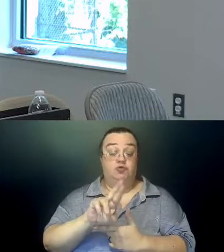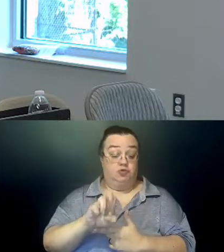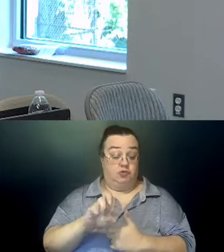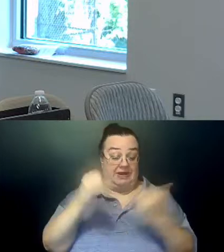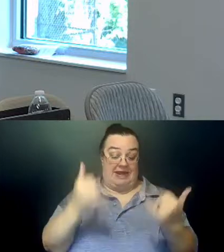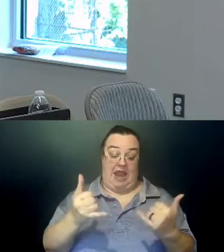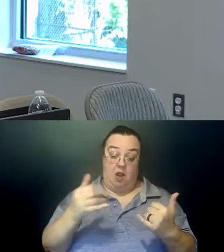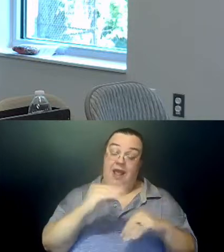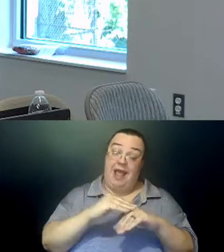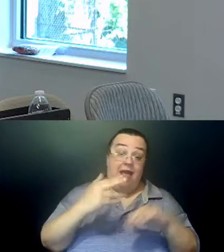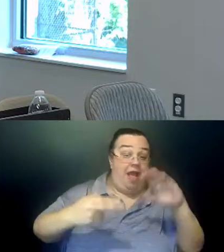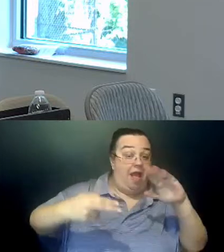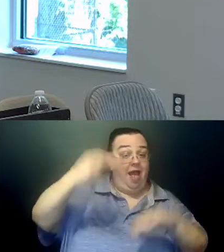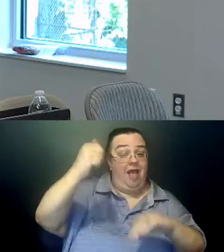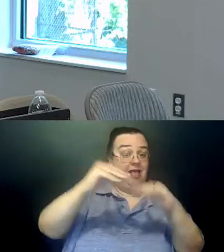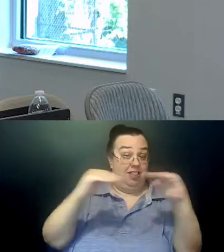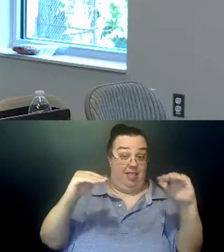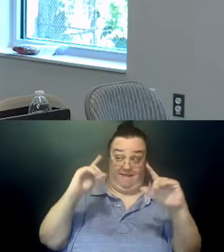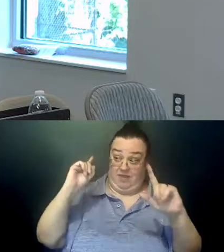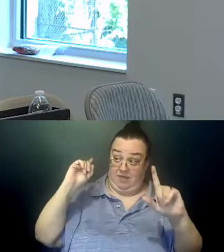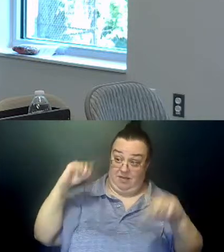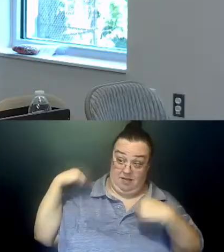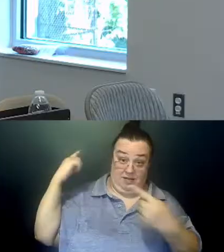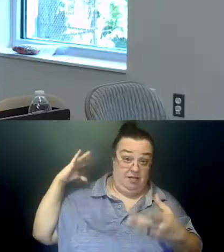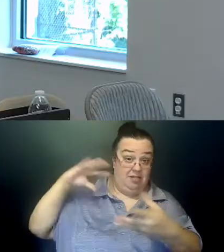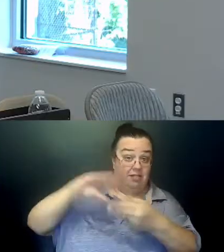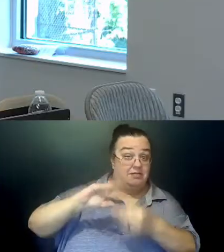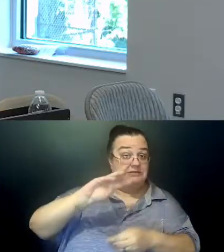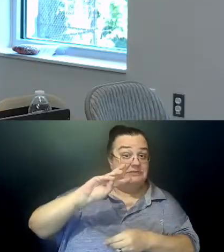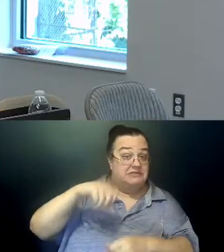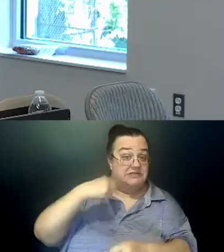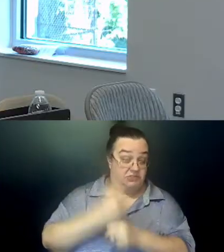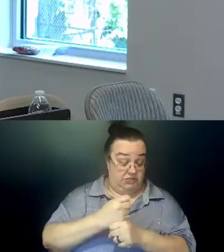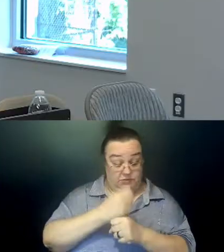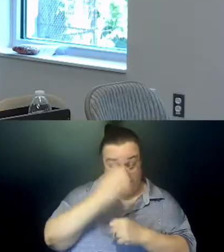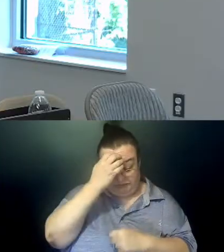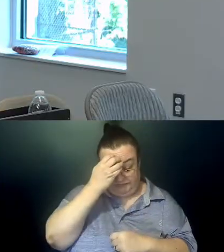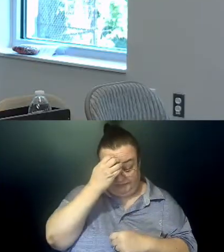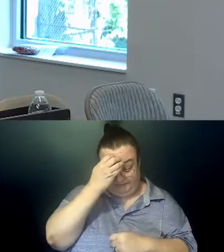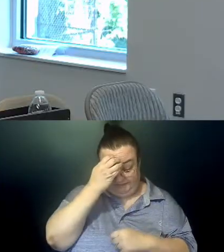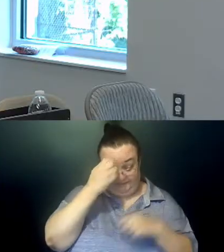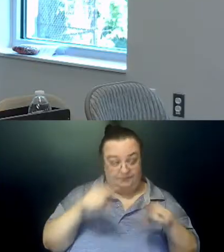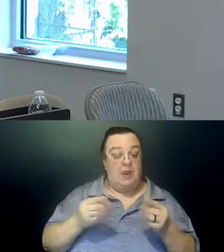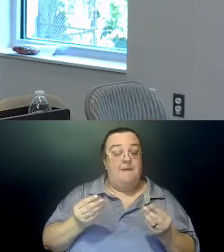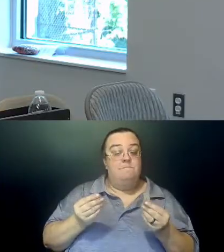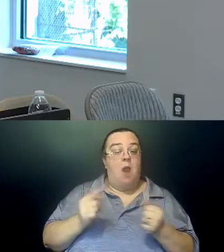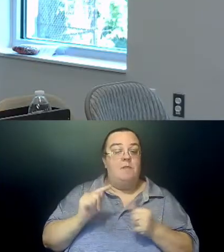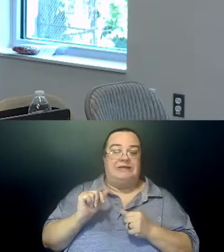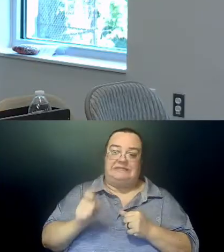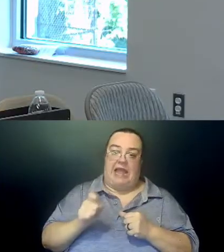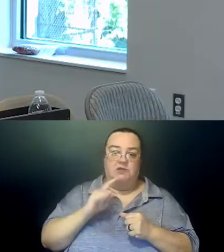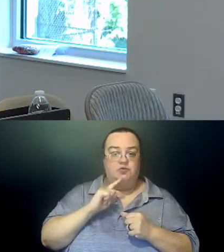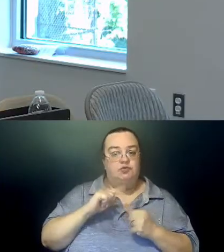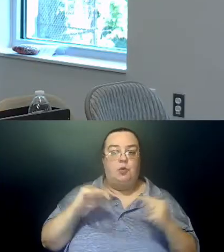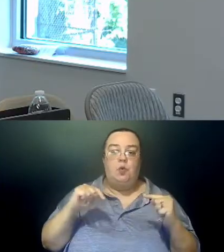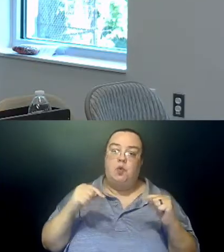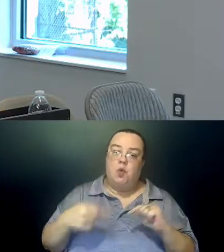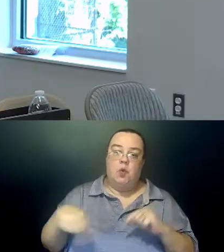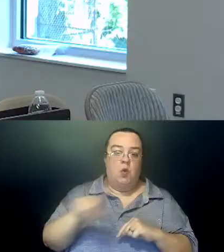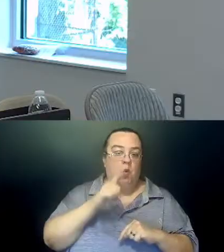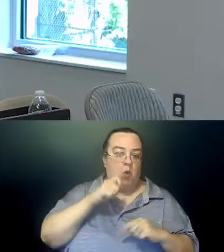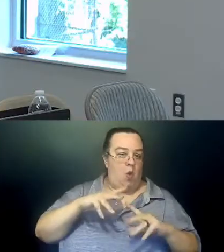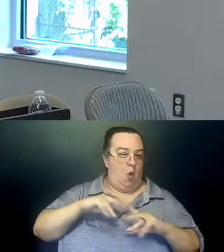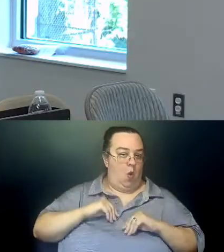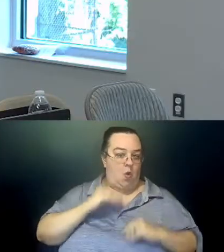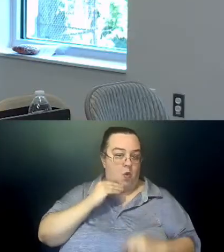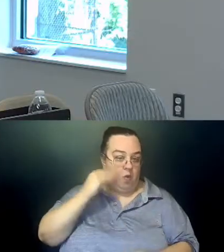level in 6 years as property tax squeeze homeowners. Cheverly is